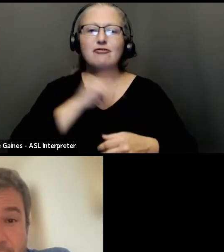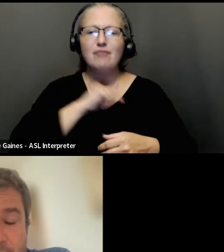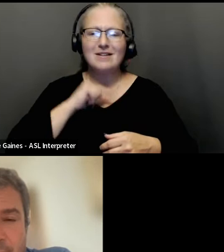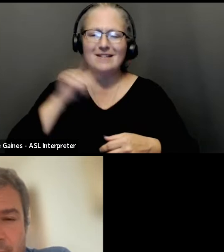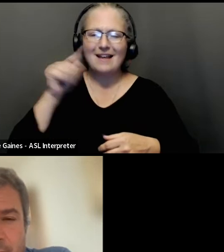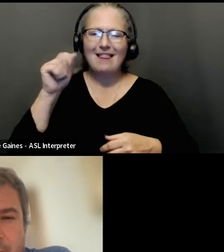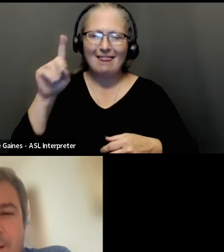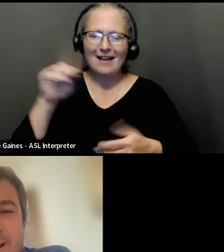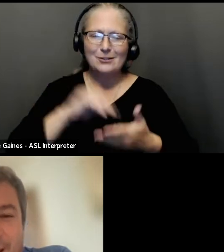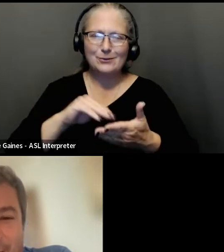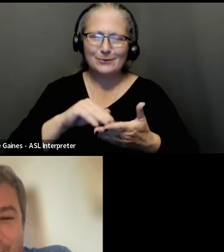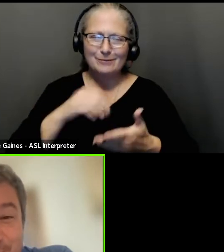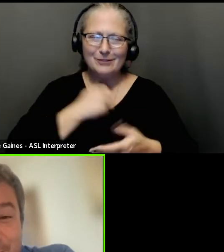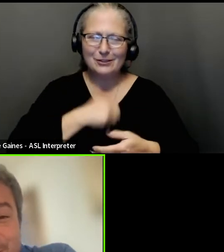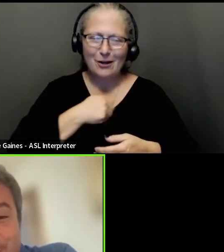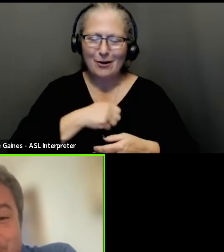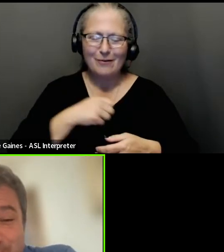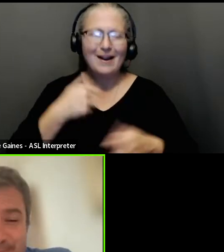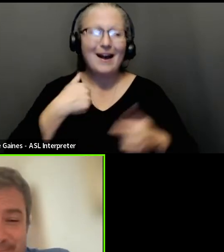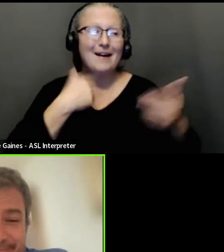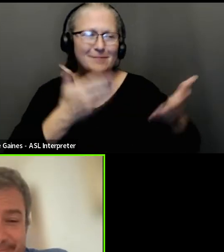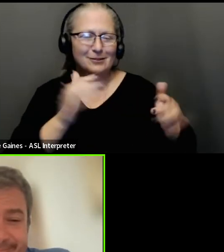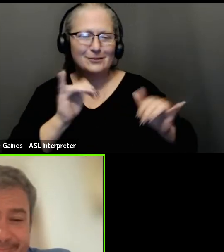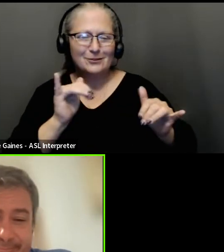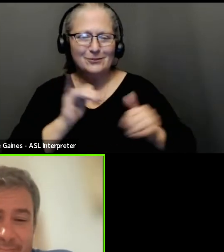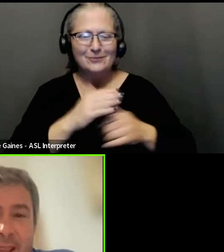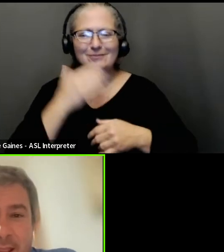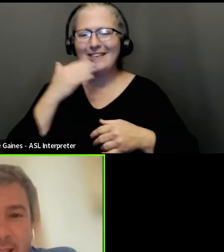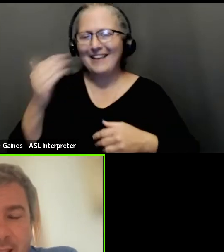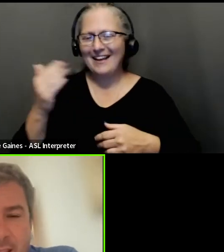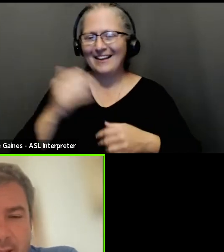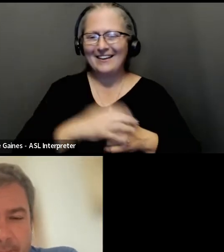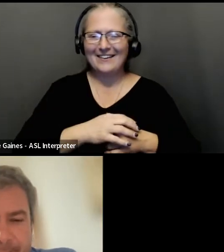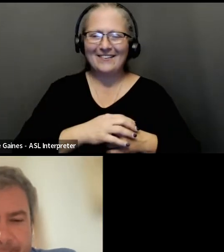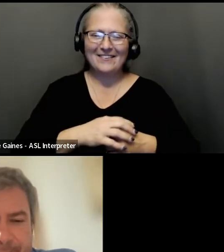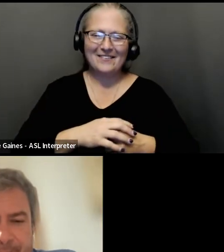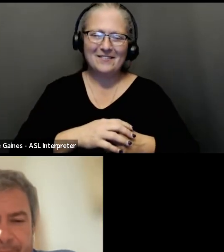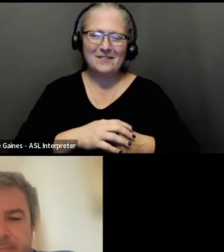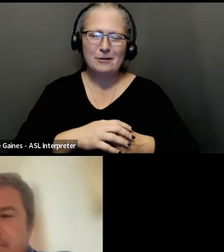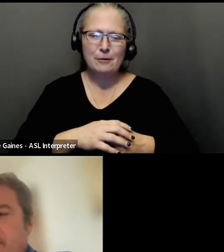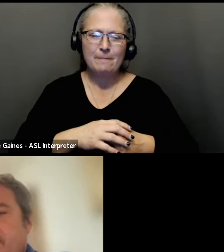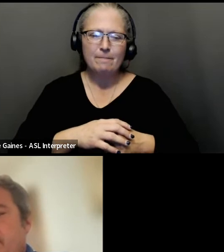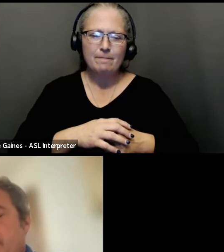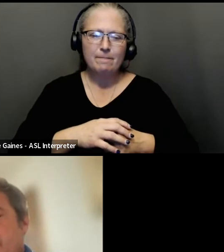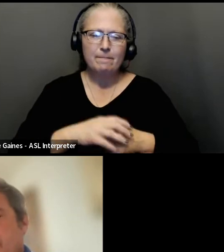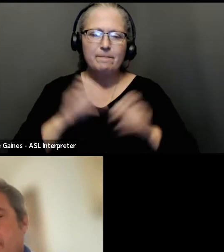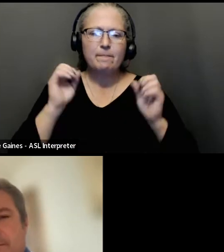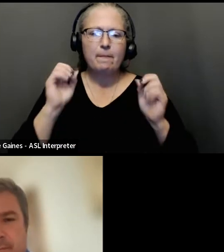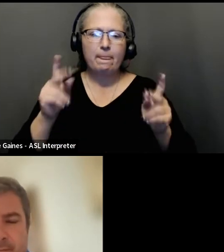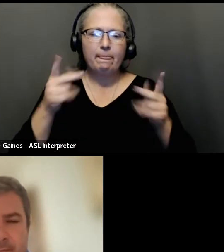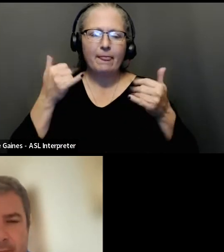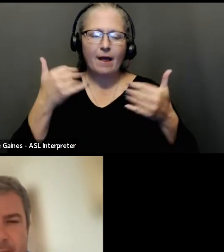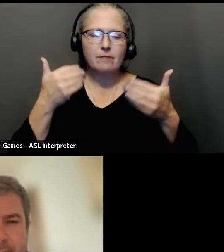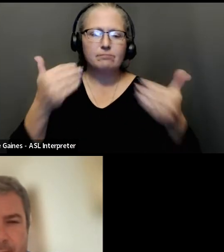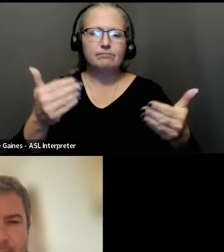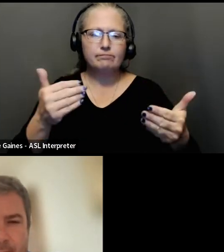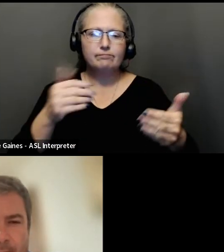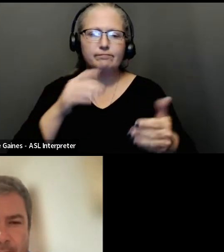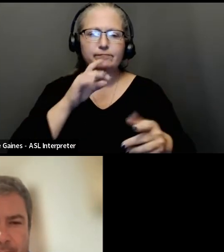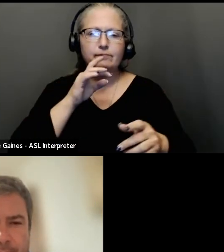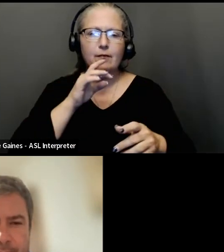Trustee Land, excuse me, sorry. I'm present too. Thank you. Okay, we're going to go on with the Pledge of